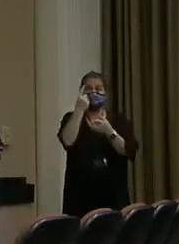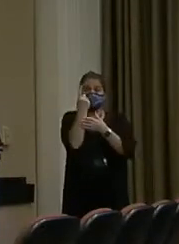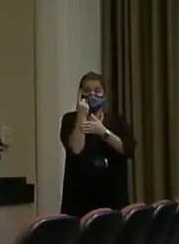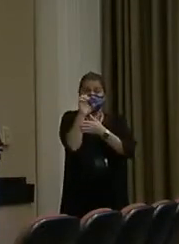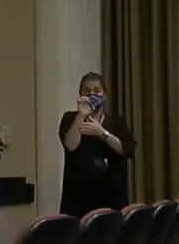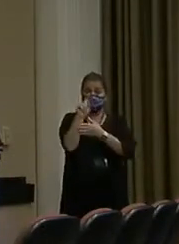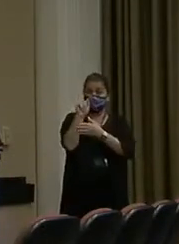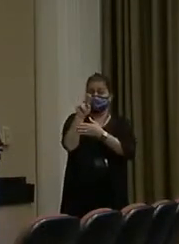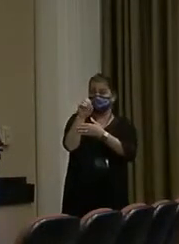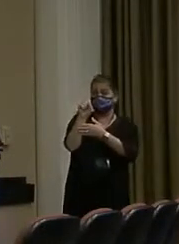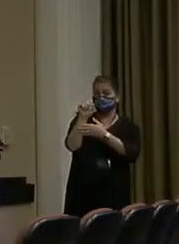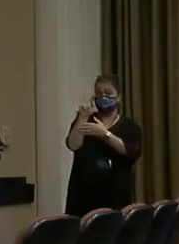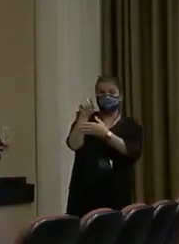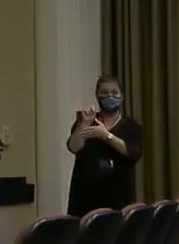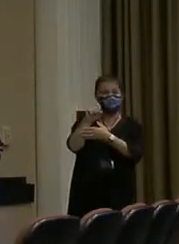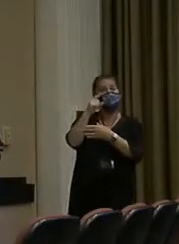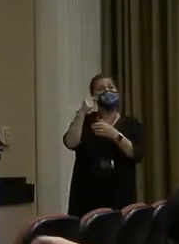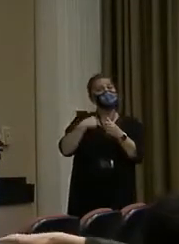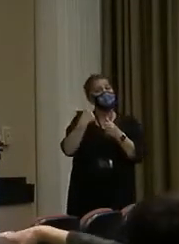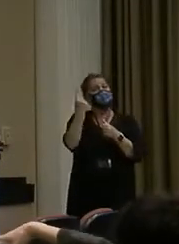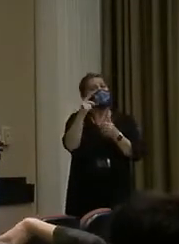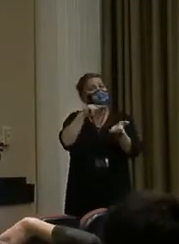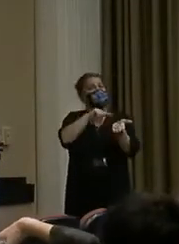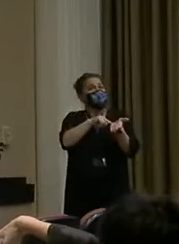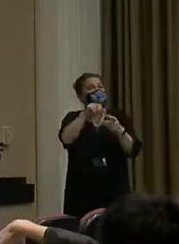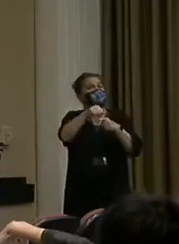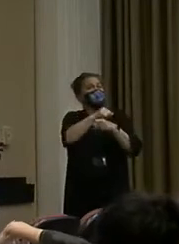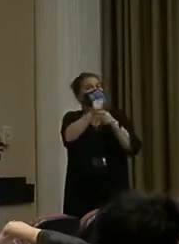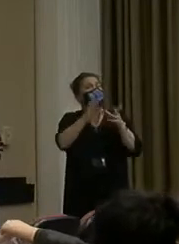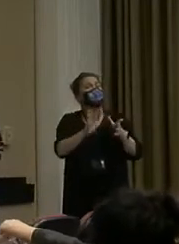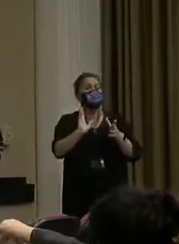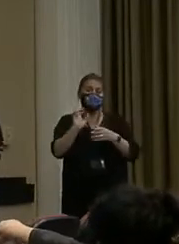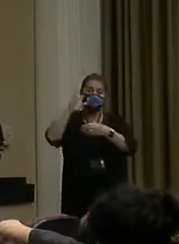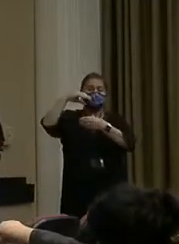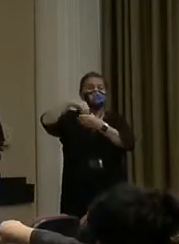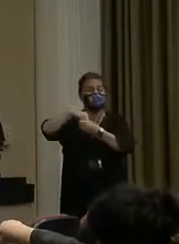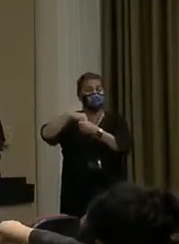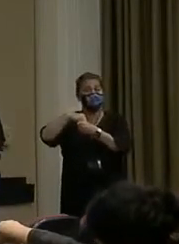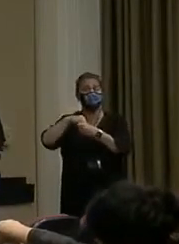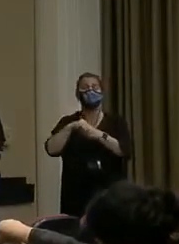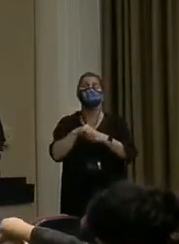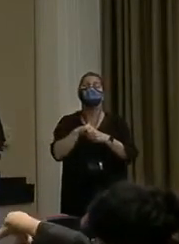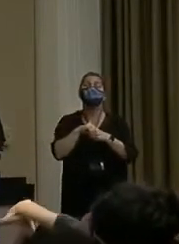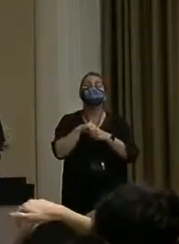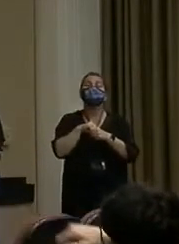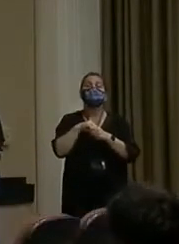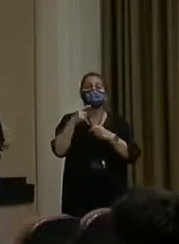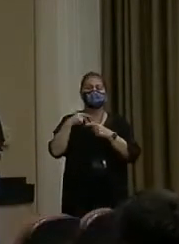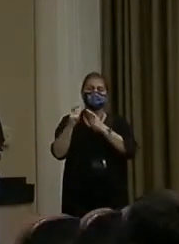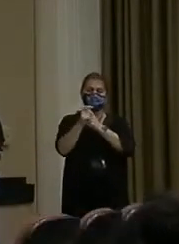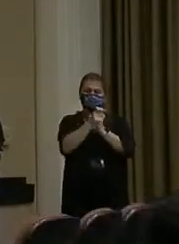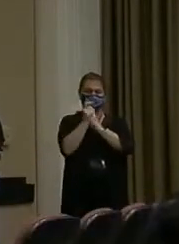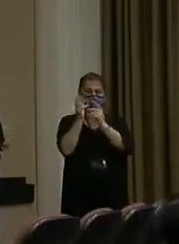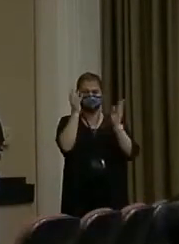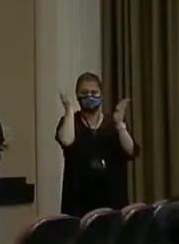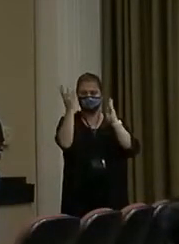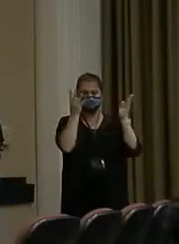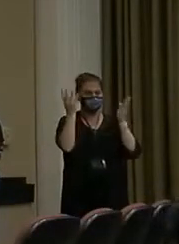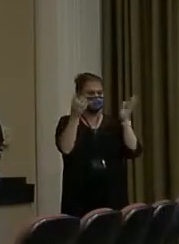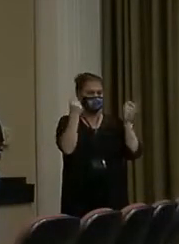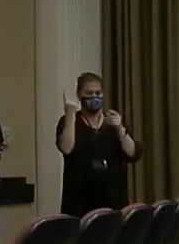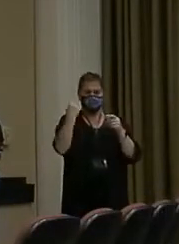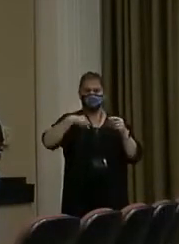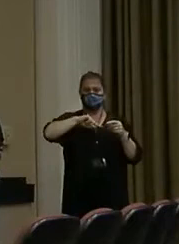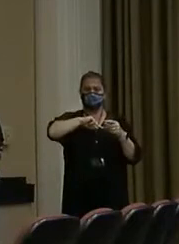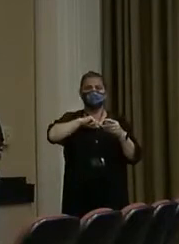one of the first nurse practitioners that was an ethics fellow, we were running around and there was one of us